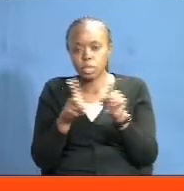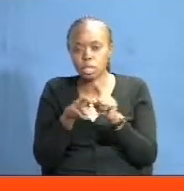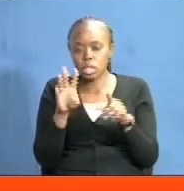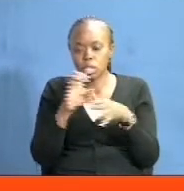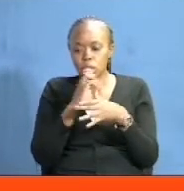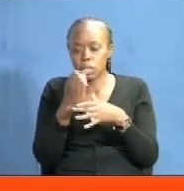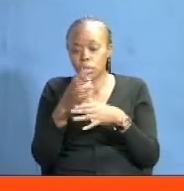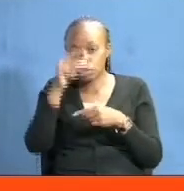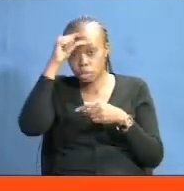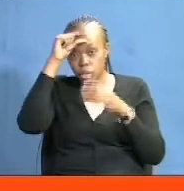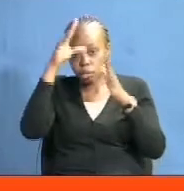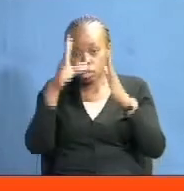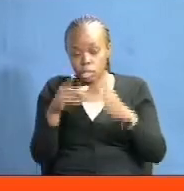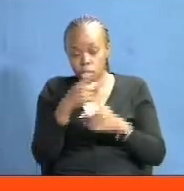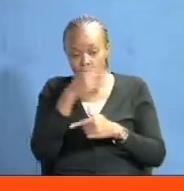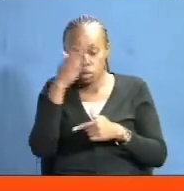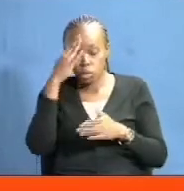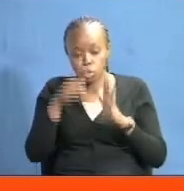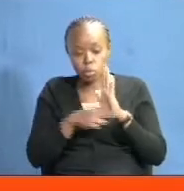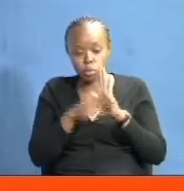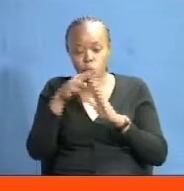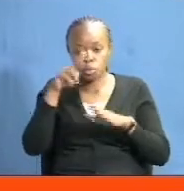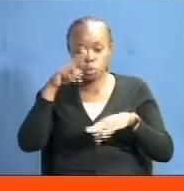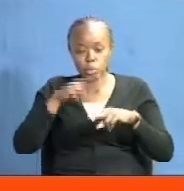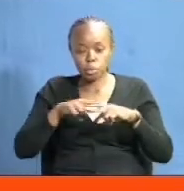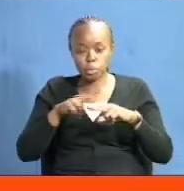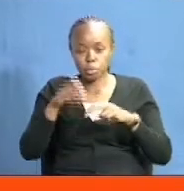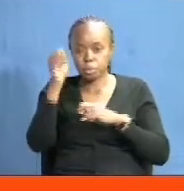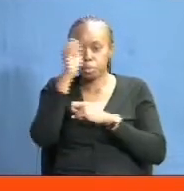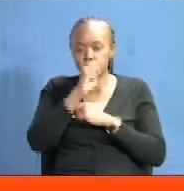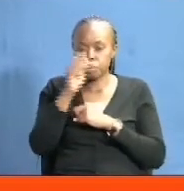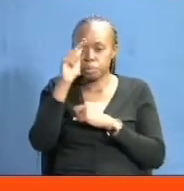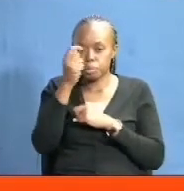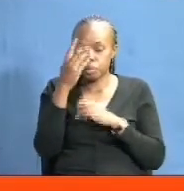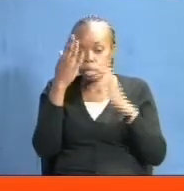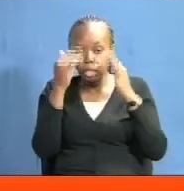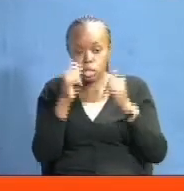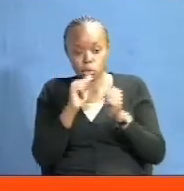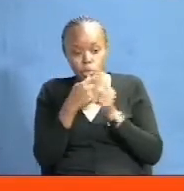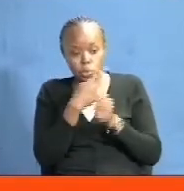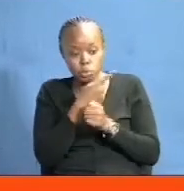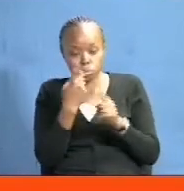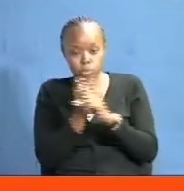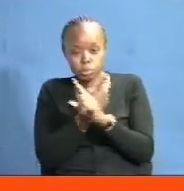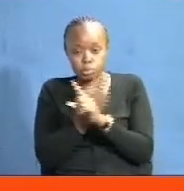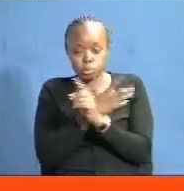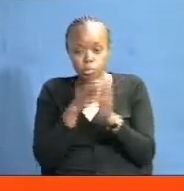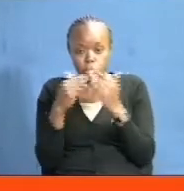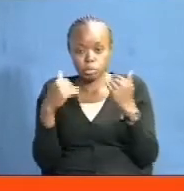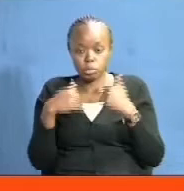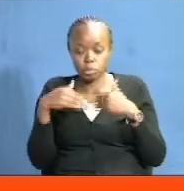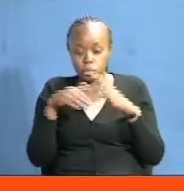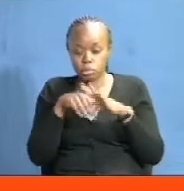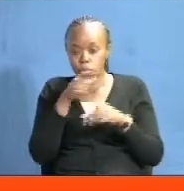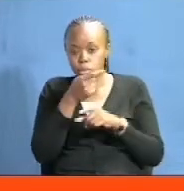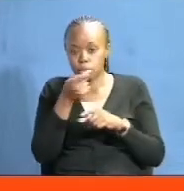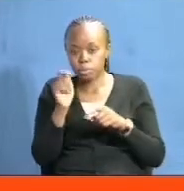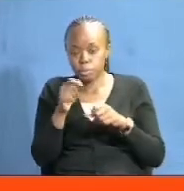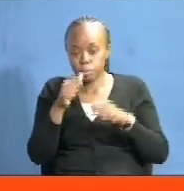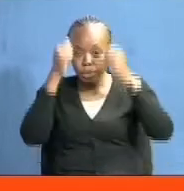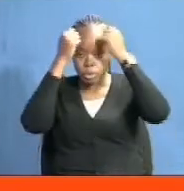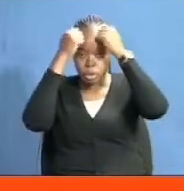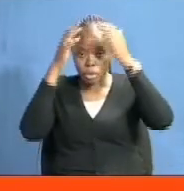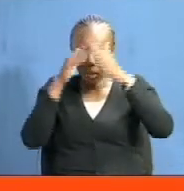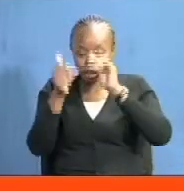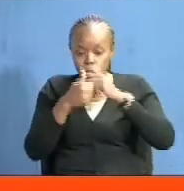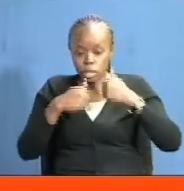vote the governors and to the top seat, the presidency. Now, with this difference that we're having in the student leadership with the